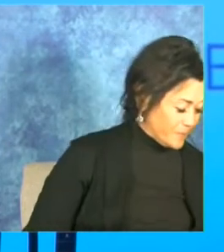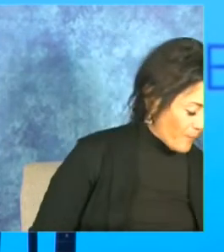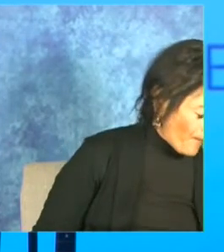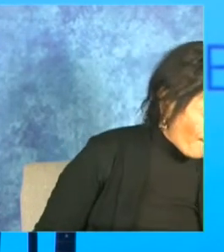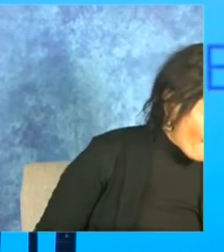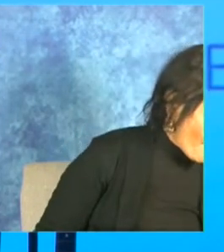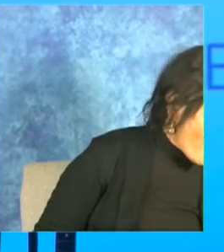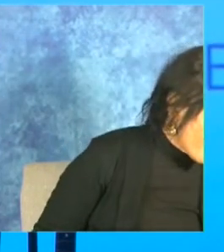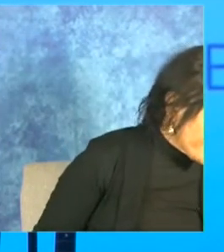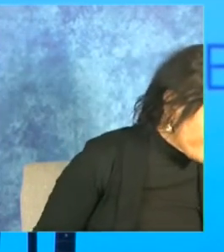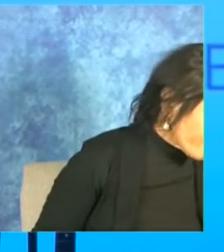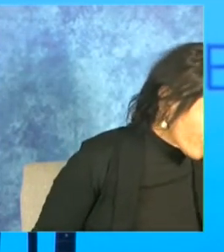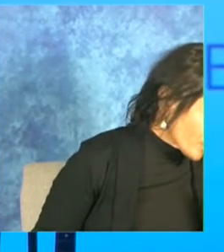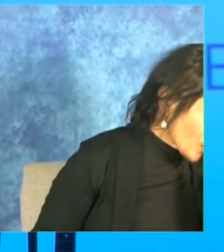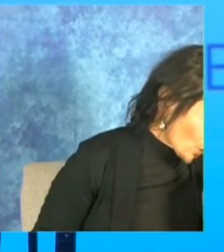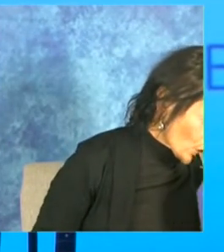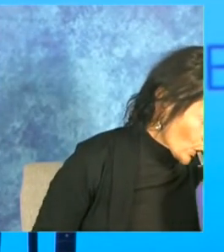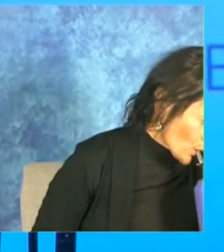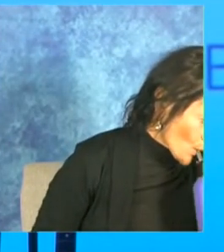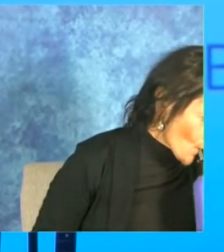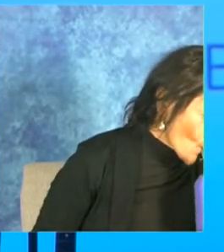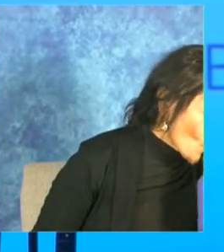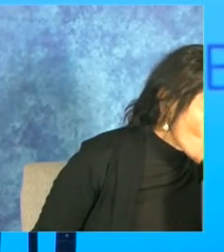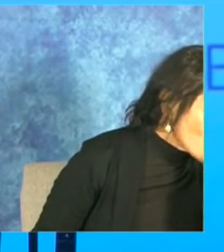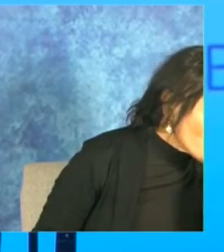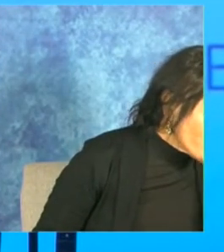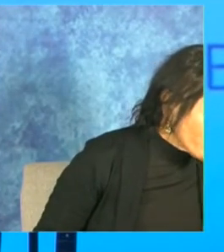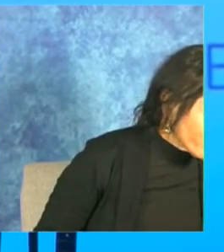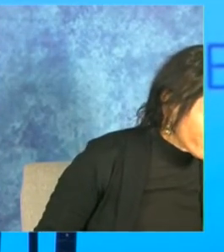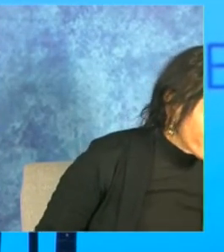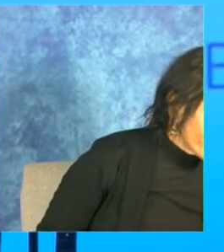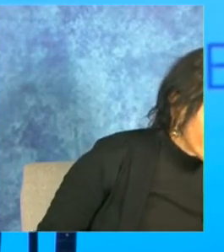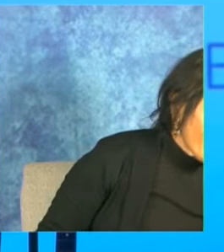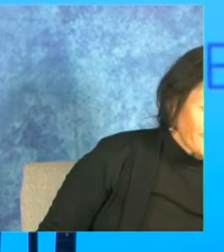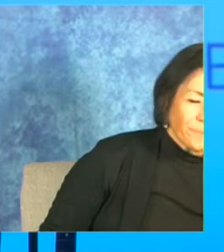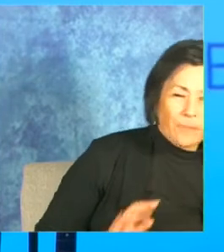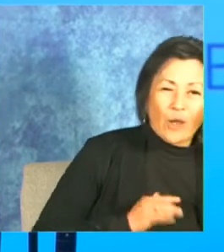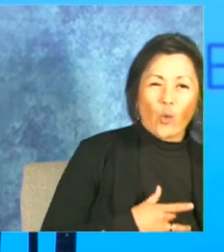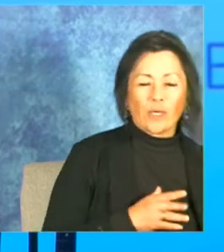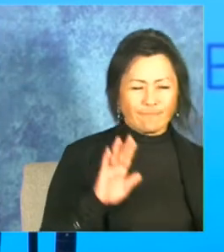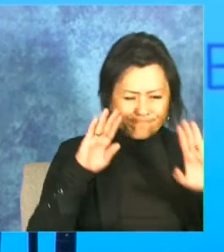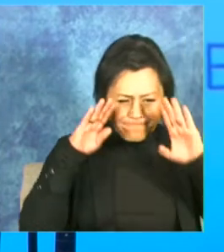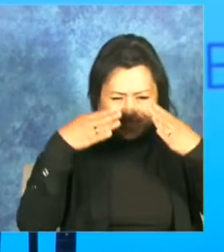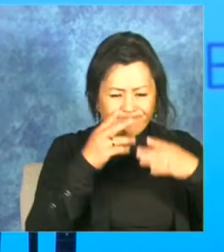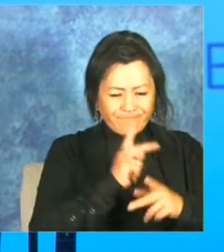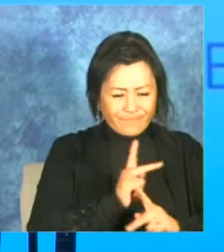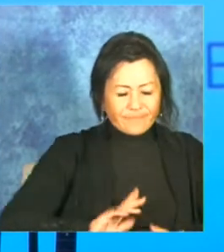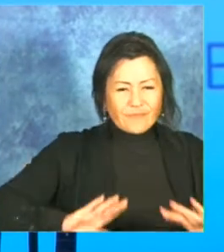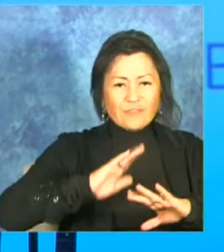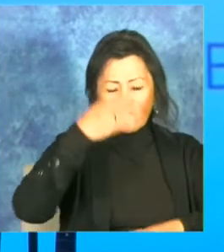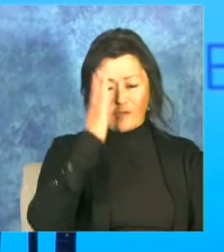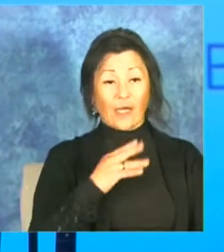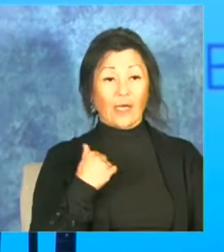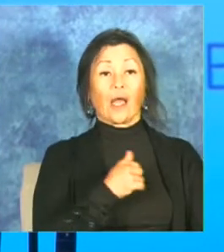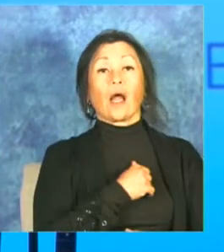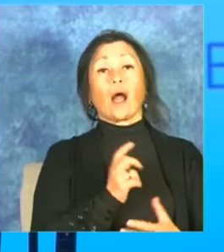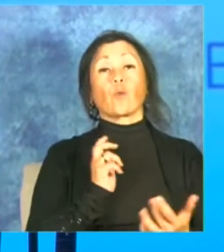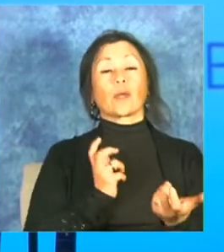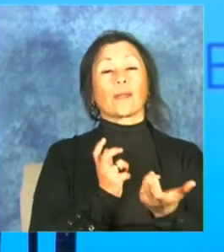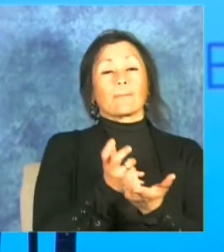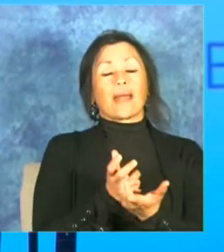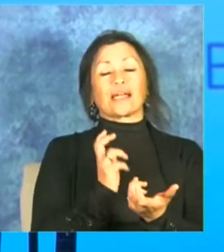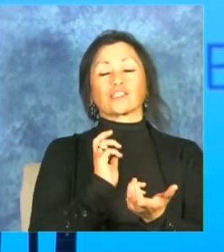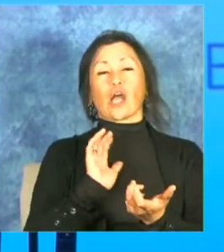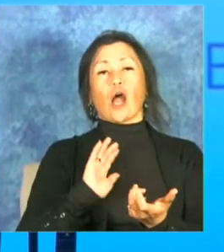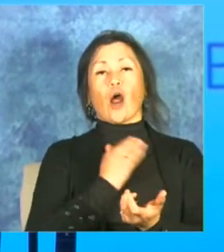We are kingdom-minded people, and we align every aspect of our behavior, our life experiences,